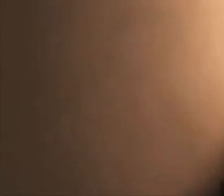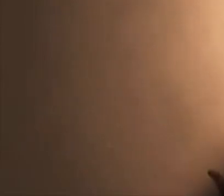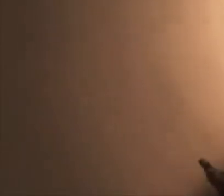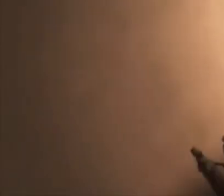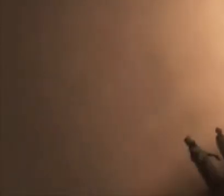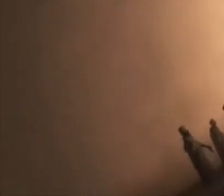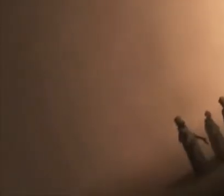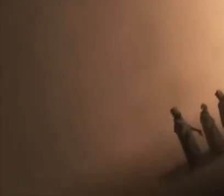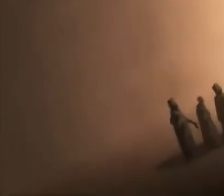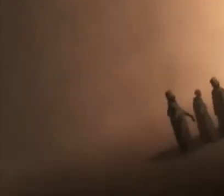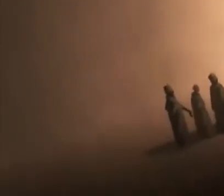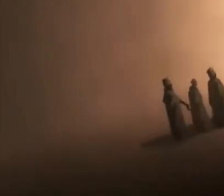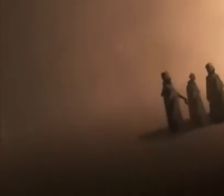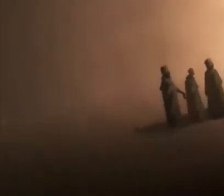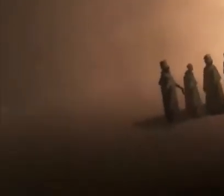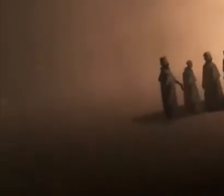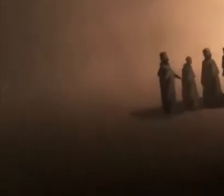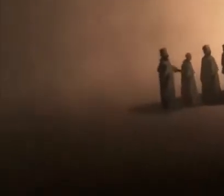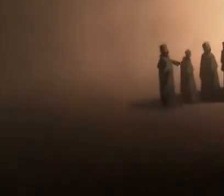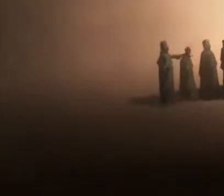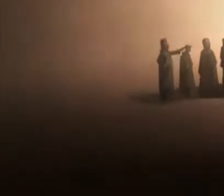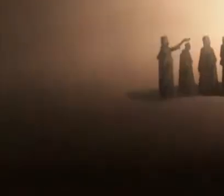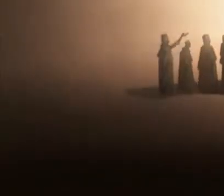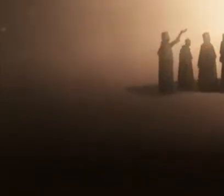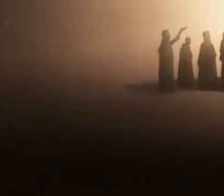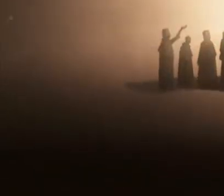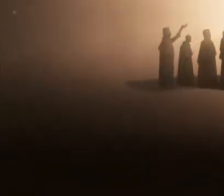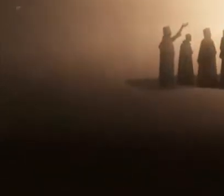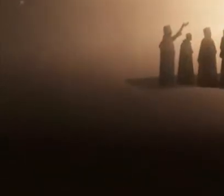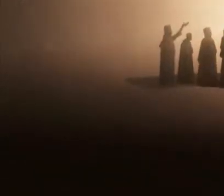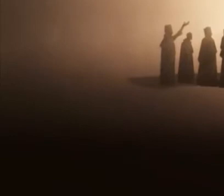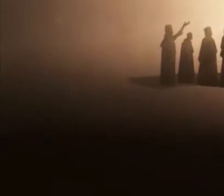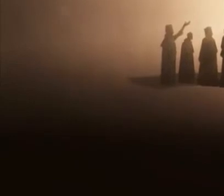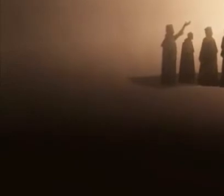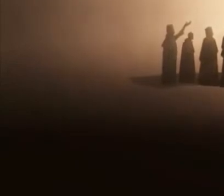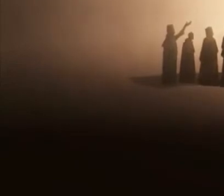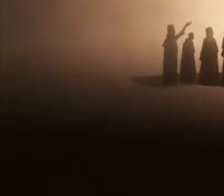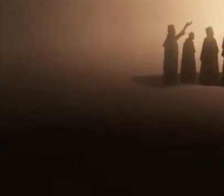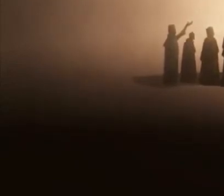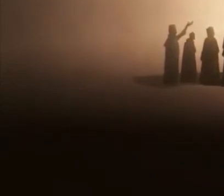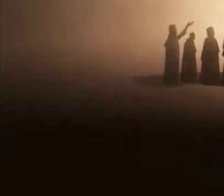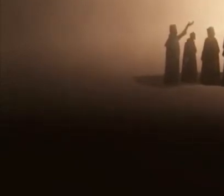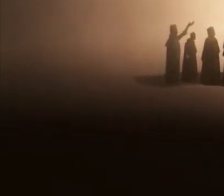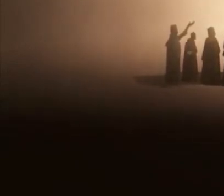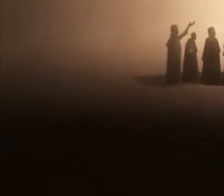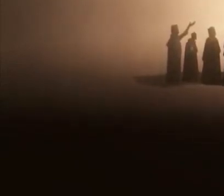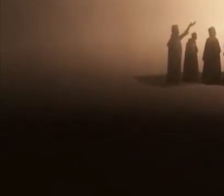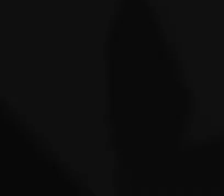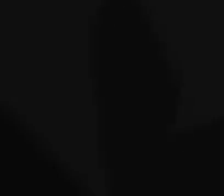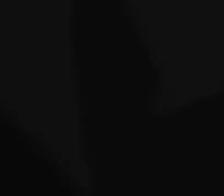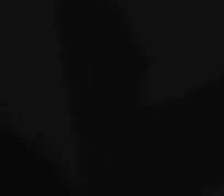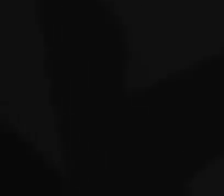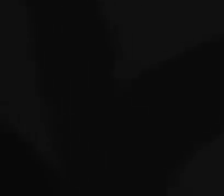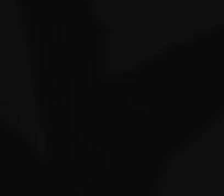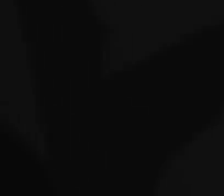the very heart of the world's most powerful empire, all through the suffering of a prisoner. And with this contrast between